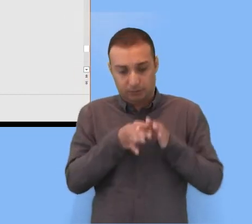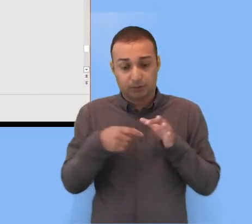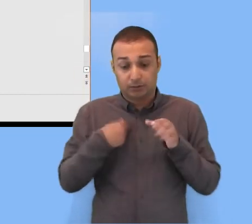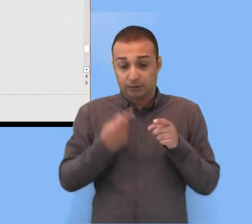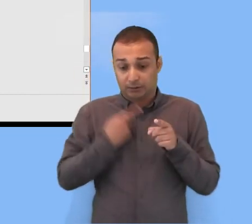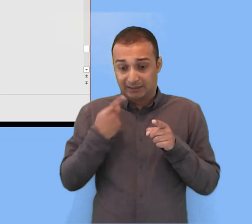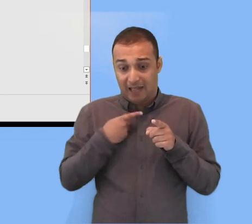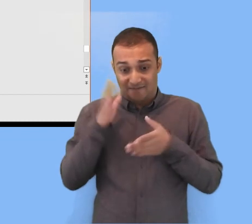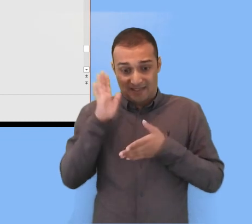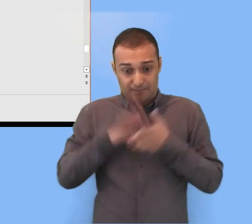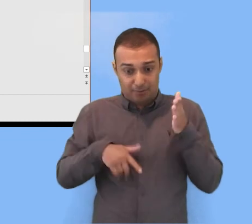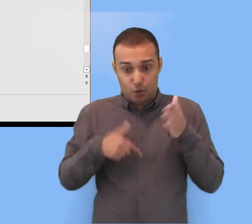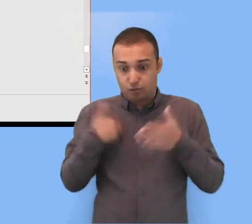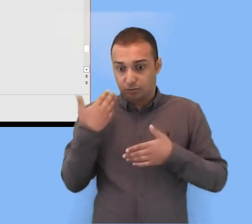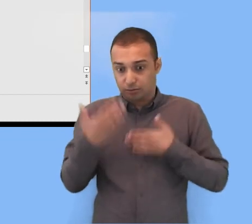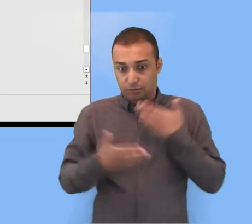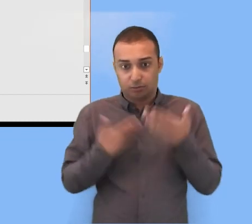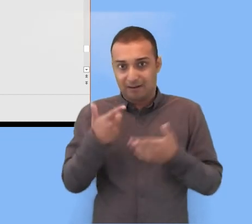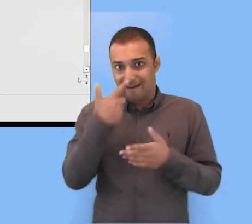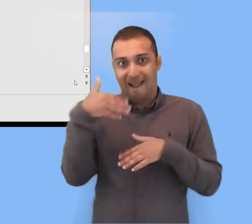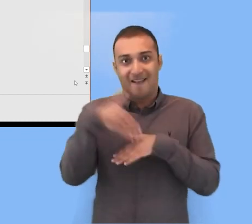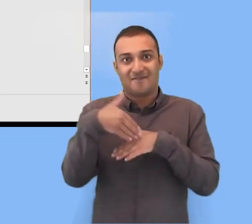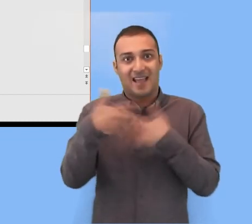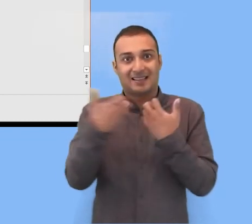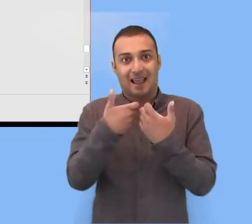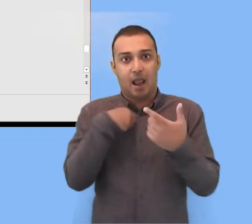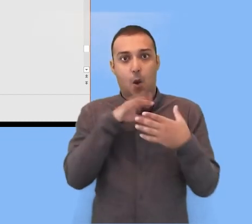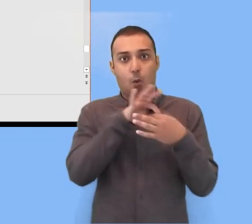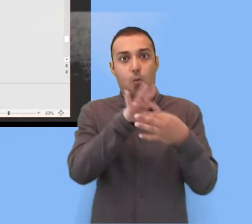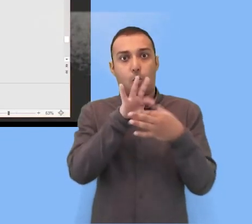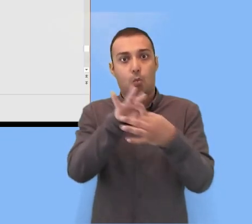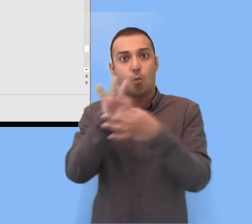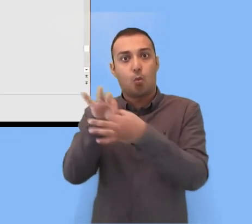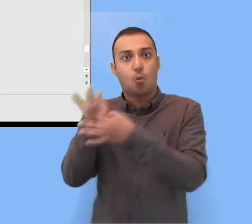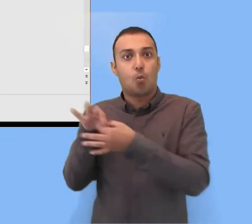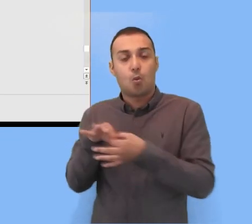at all levels, including school choice.